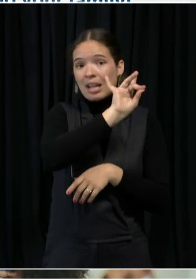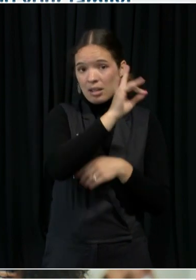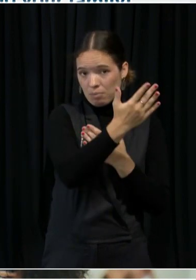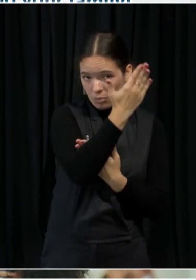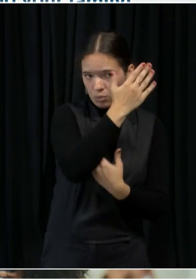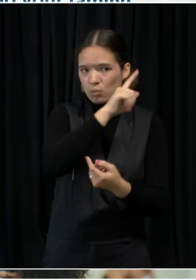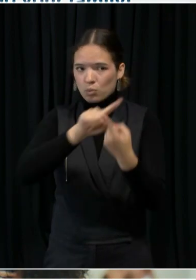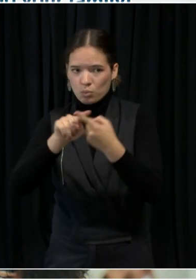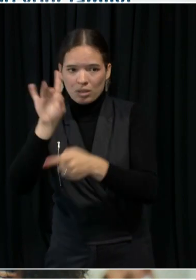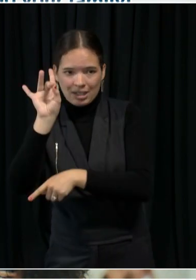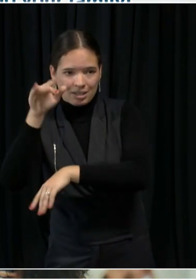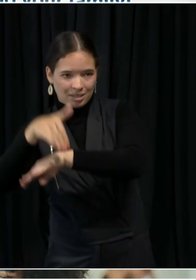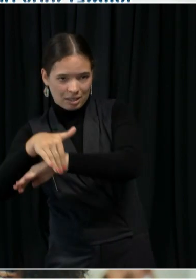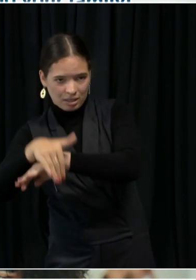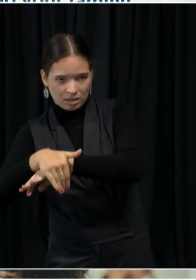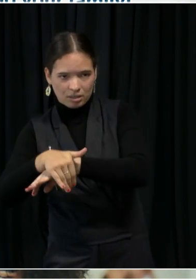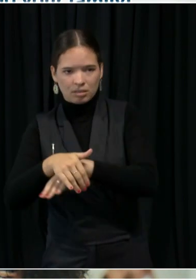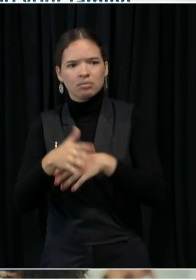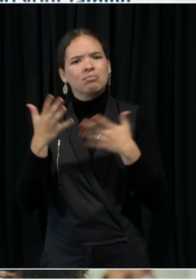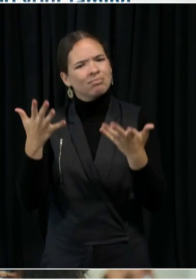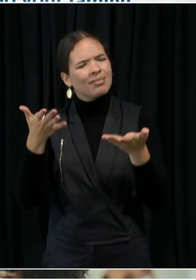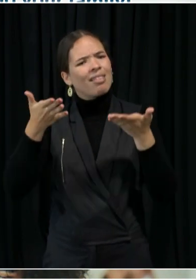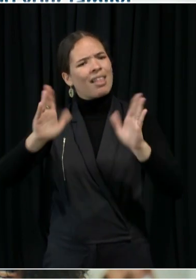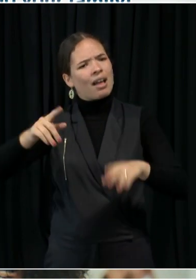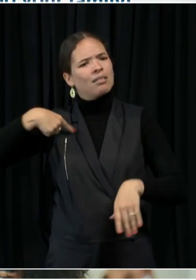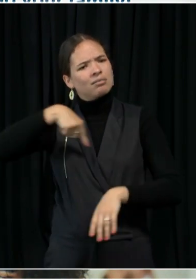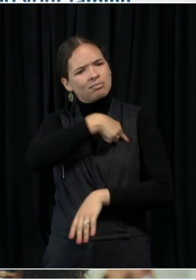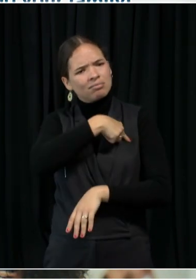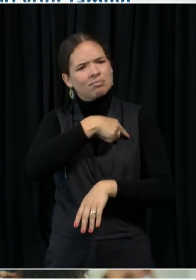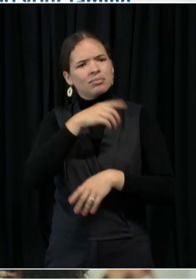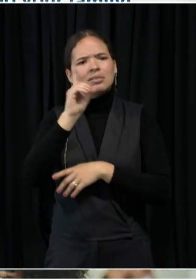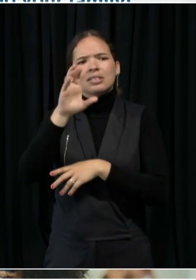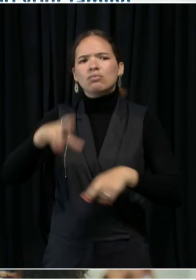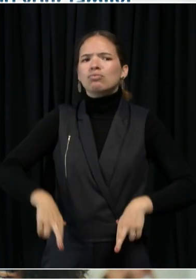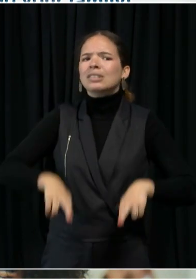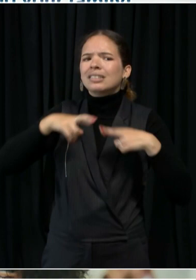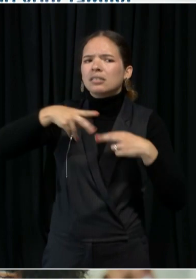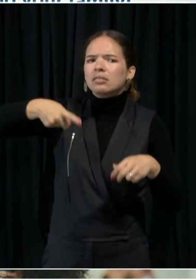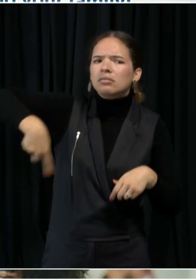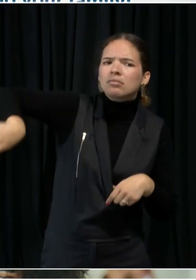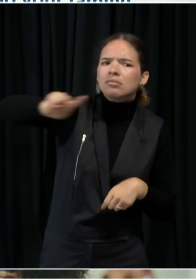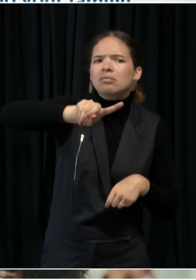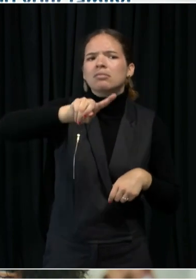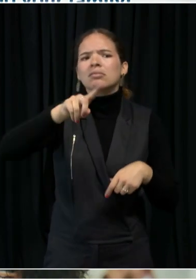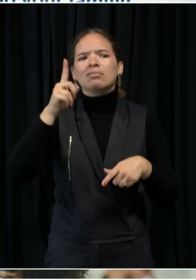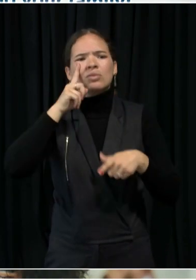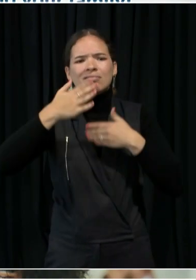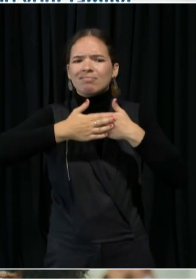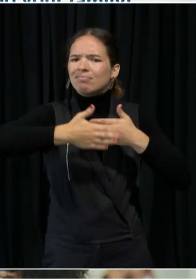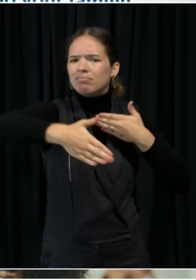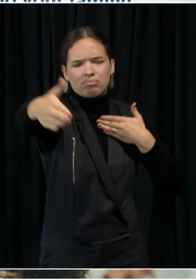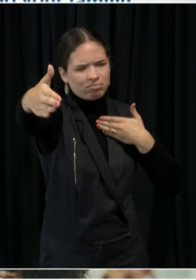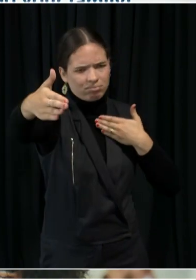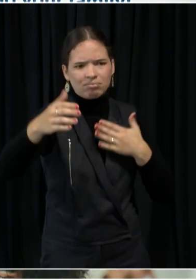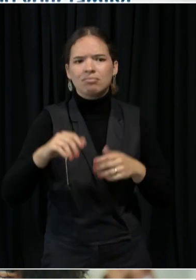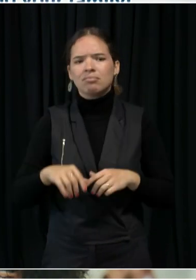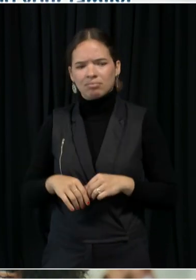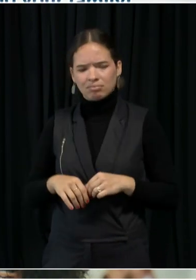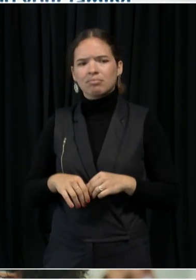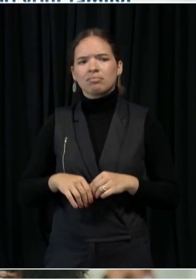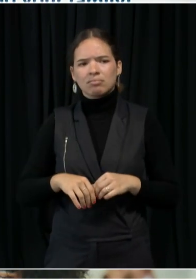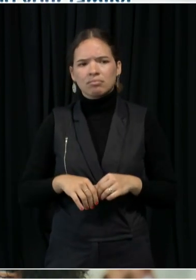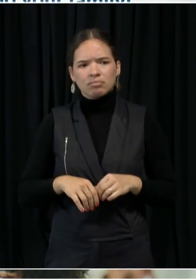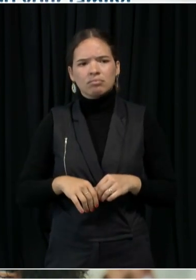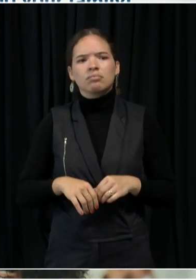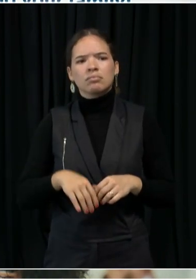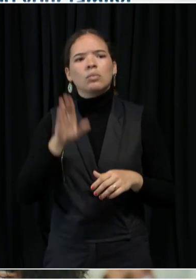allow us to serve the district residents for a long time coming. The Cedar Hill Urgent Care will provide comprehensive